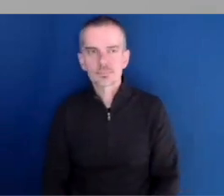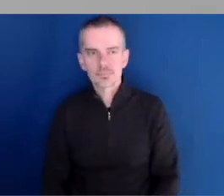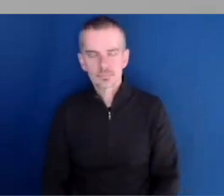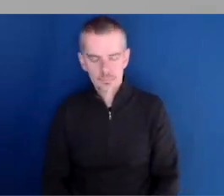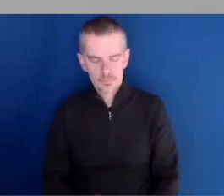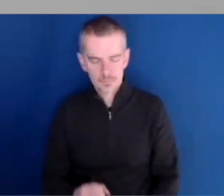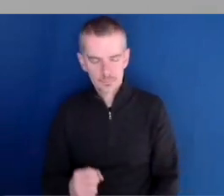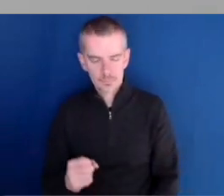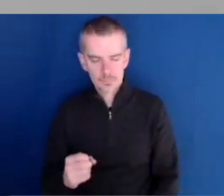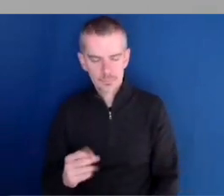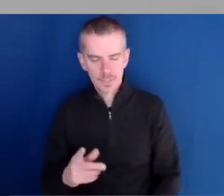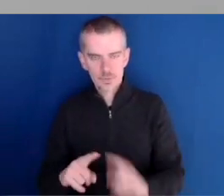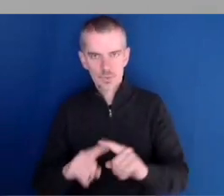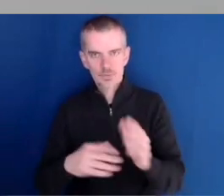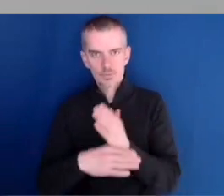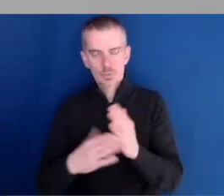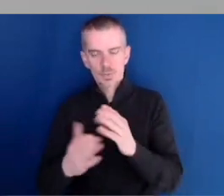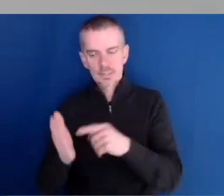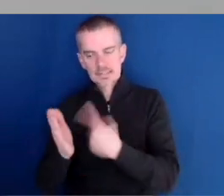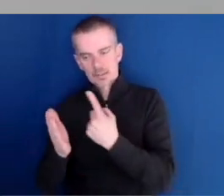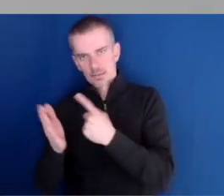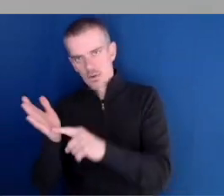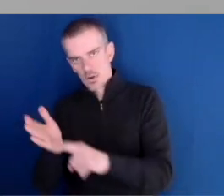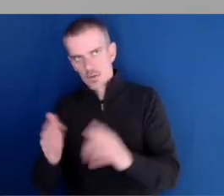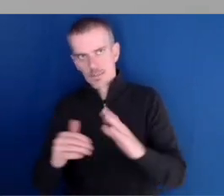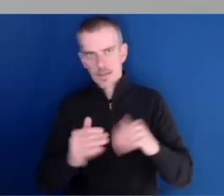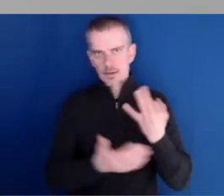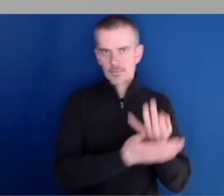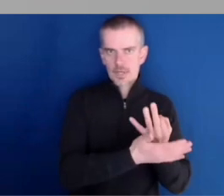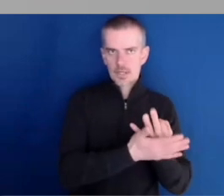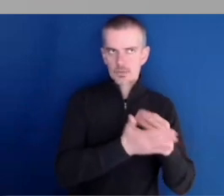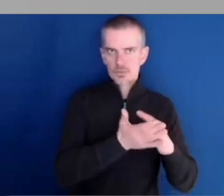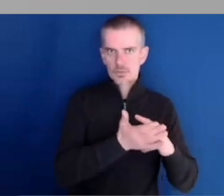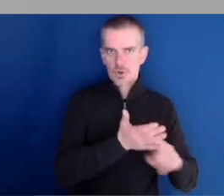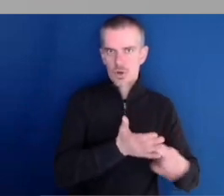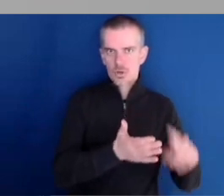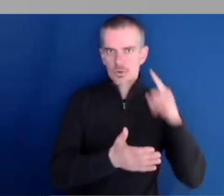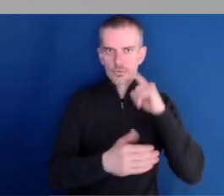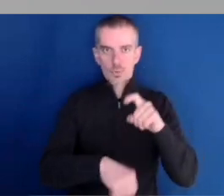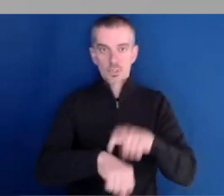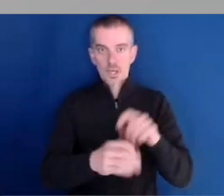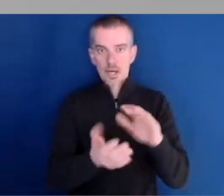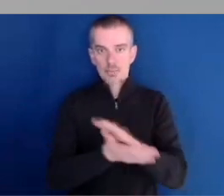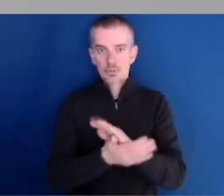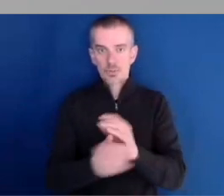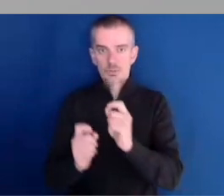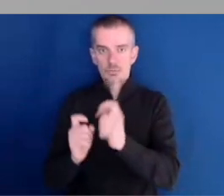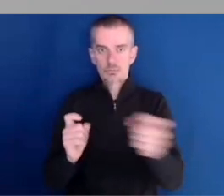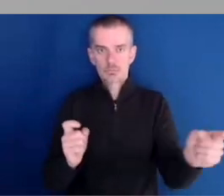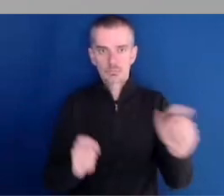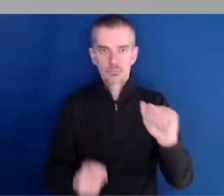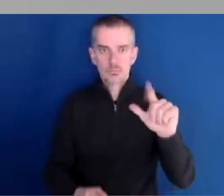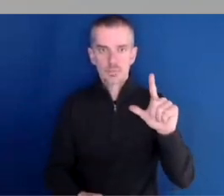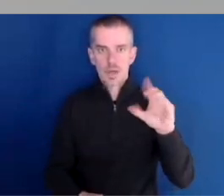so the difference between a single audit versus a financial audit when it comes to looking at timesheet allocations. I